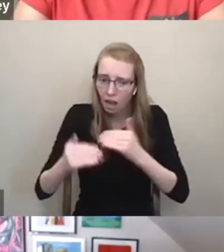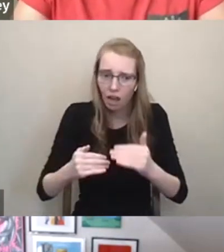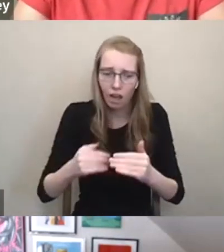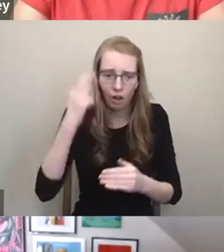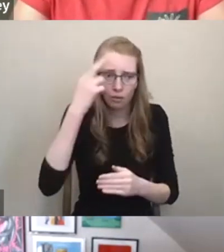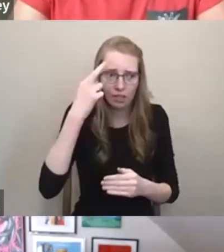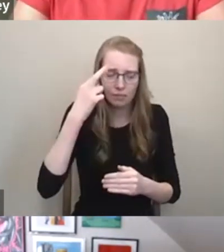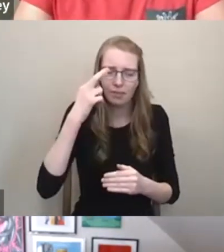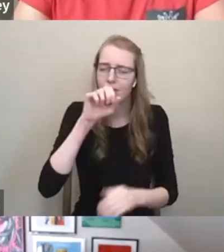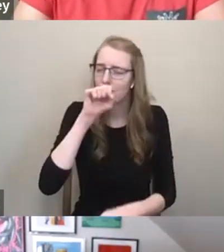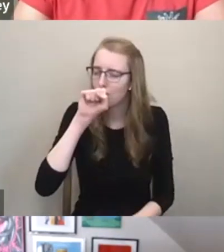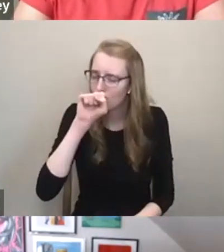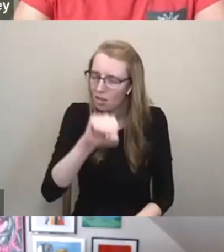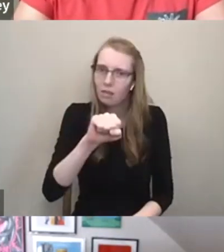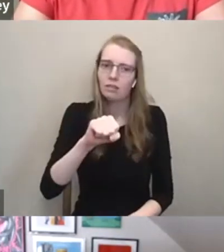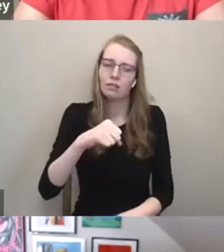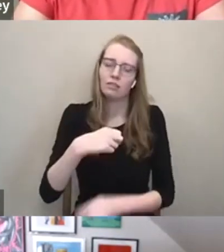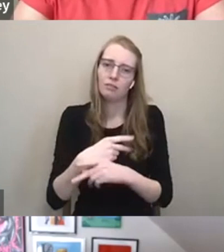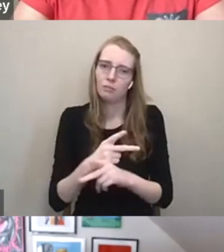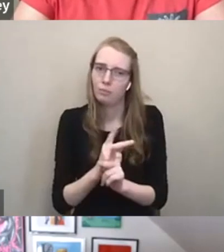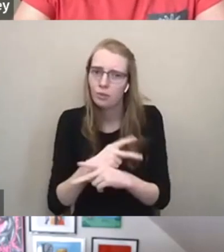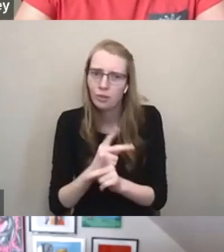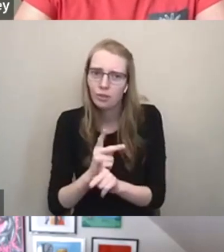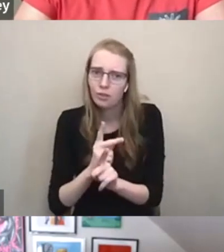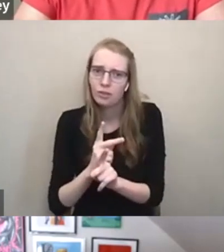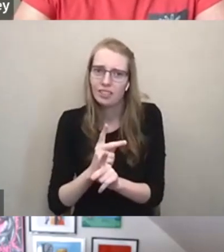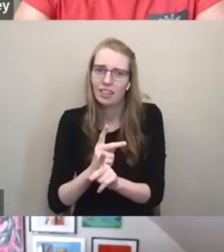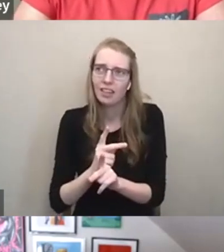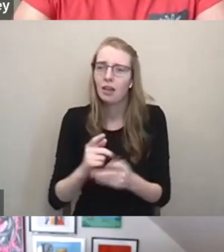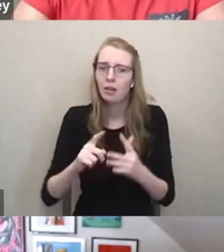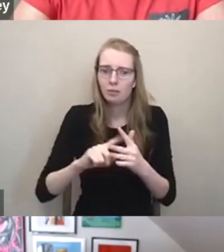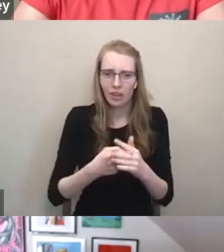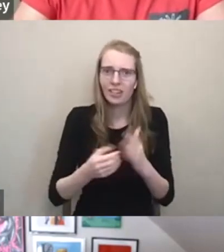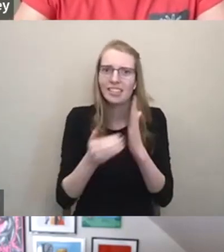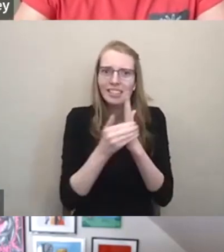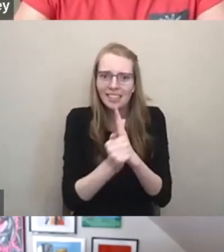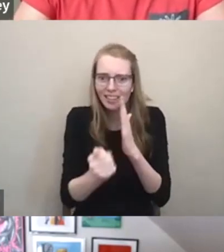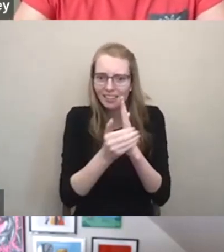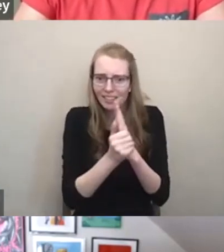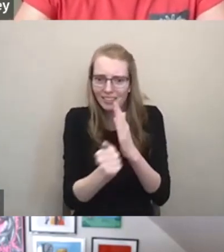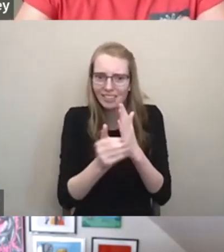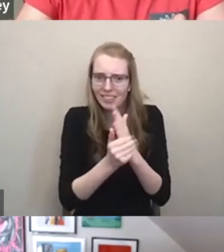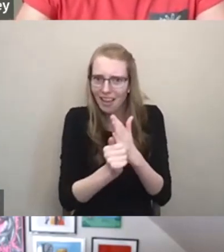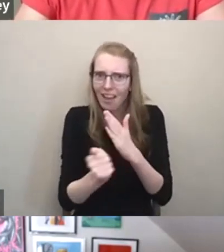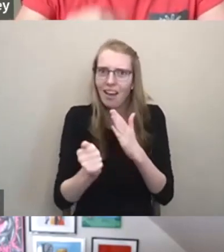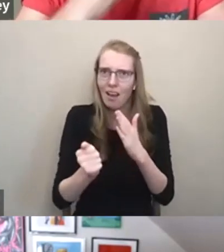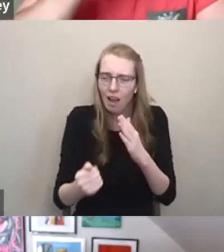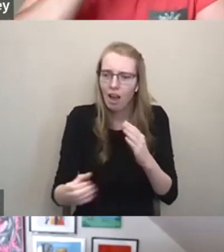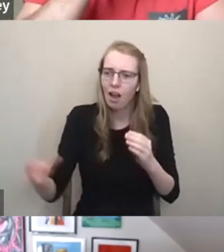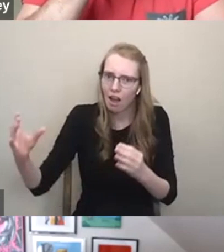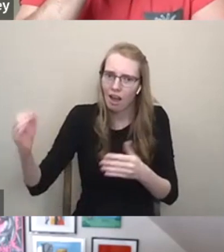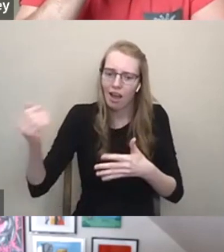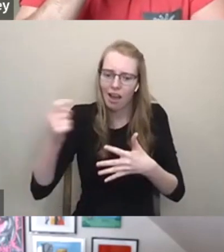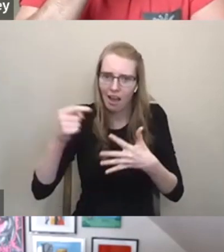producing. I began to develop skill sets and recognition in the community with